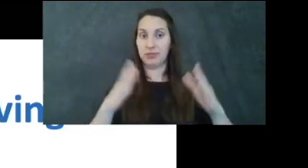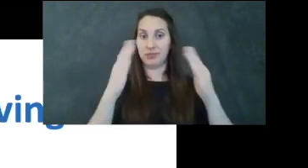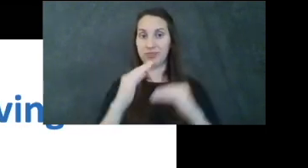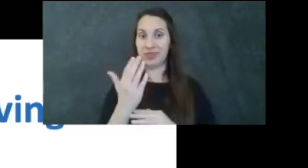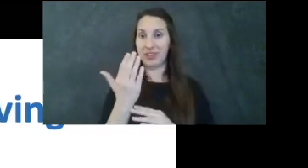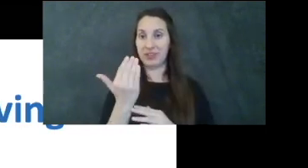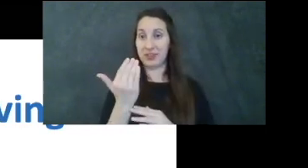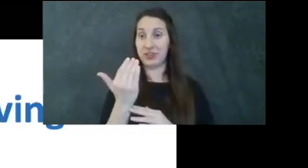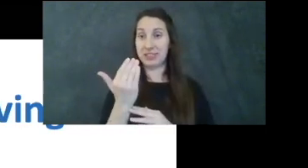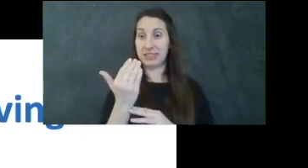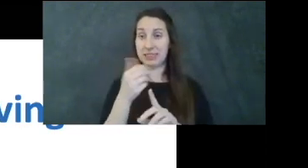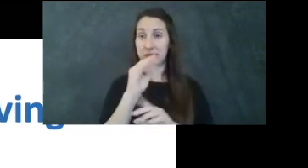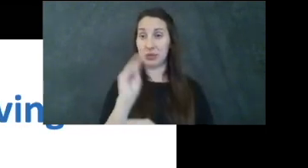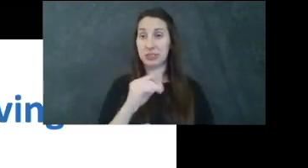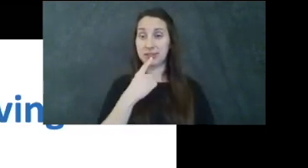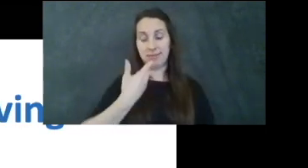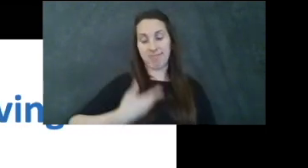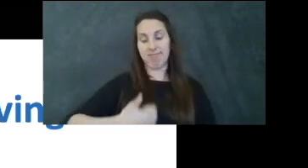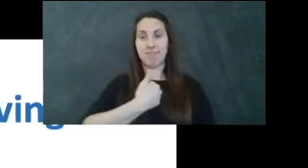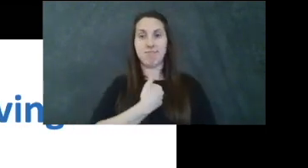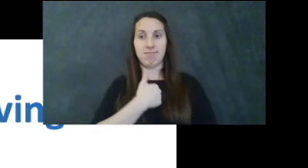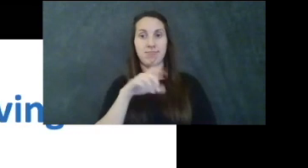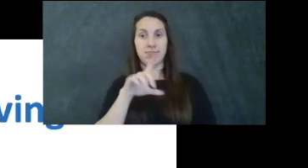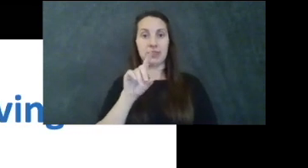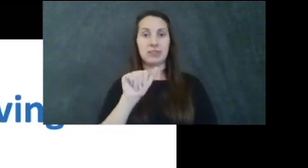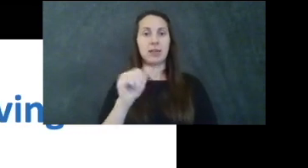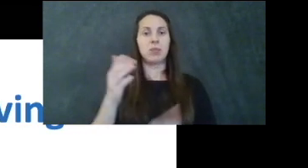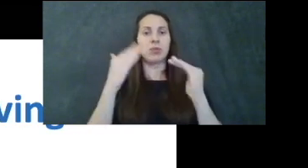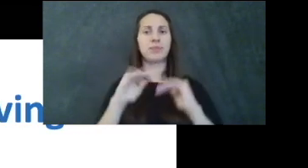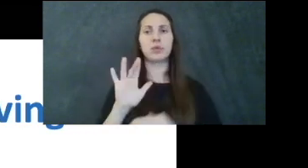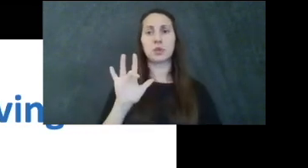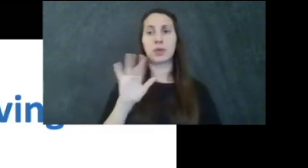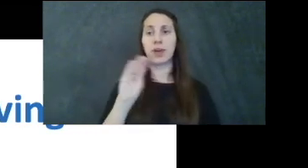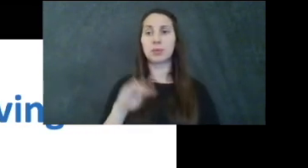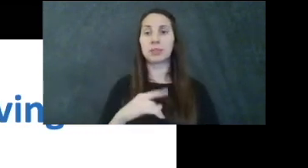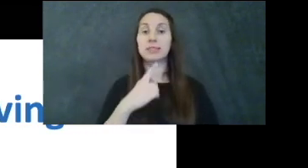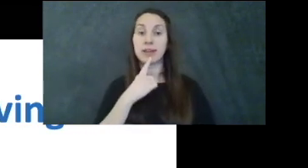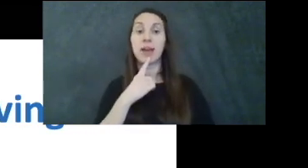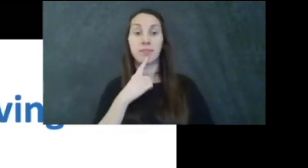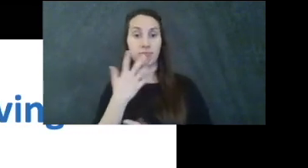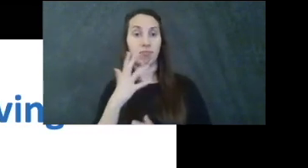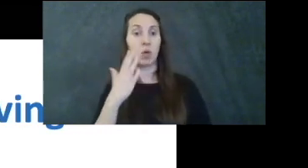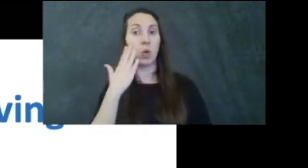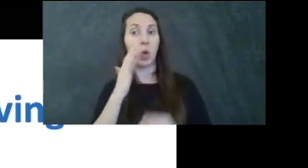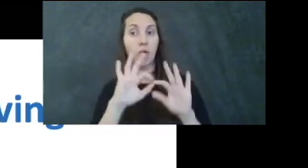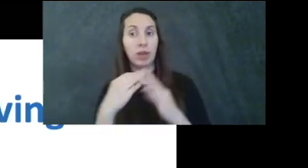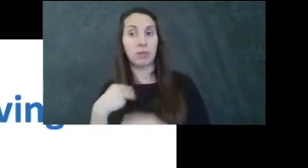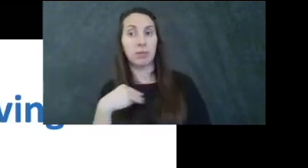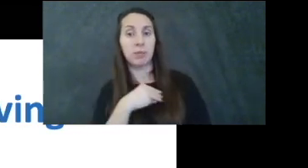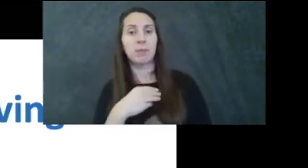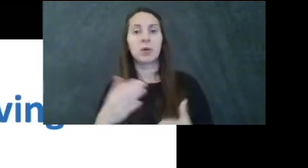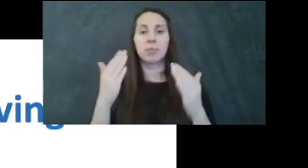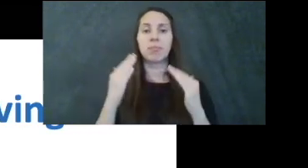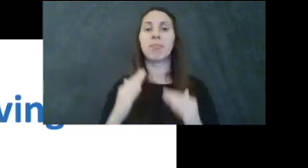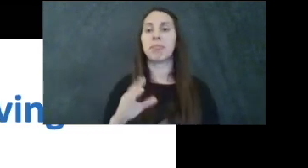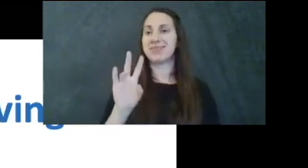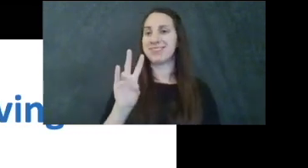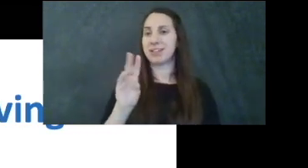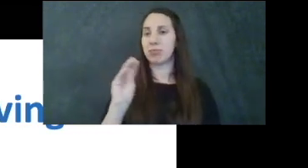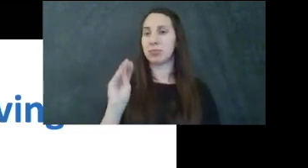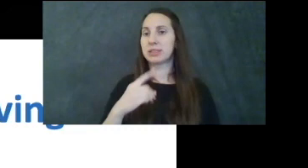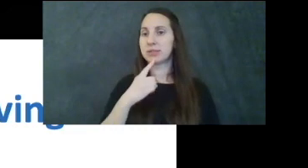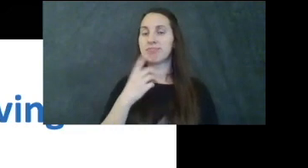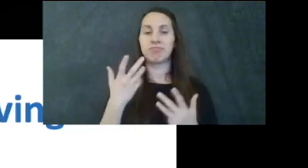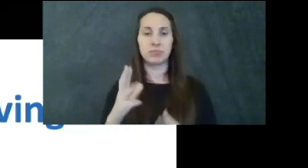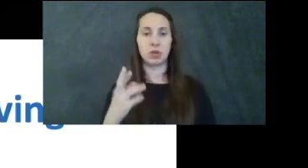15% say, I myself am disabled. 25% say a family member, and 7% a close friend.